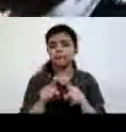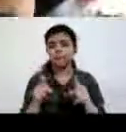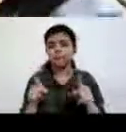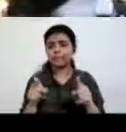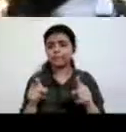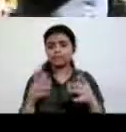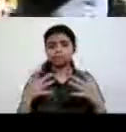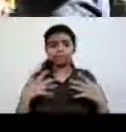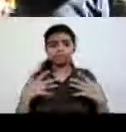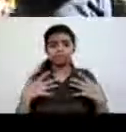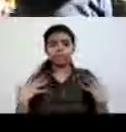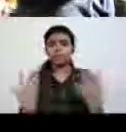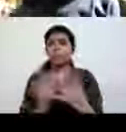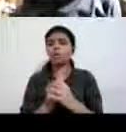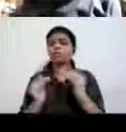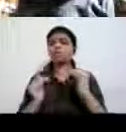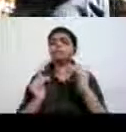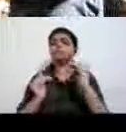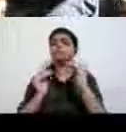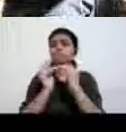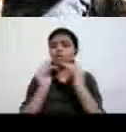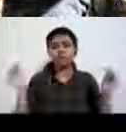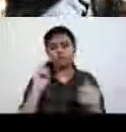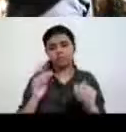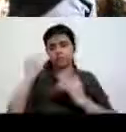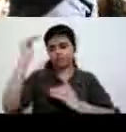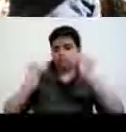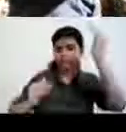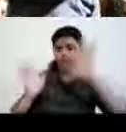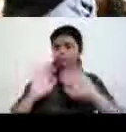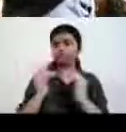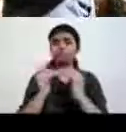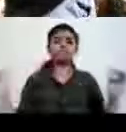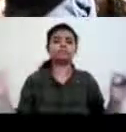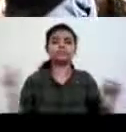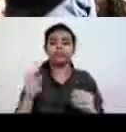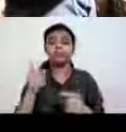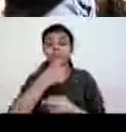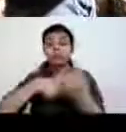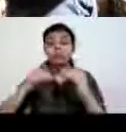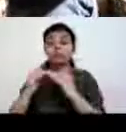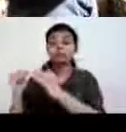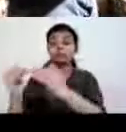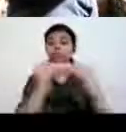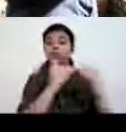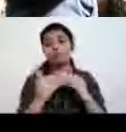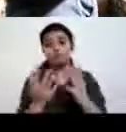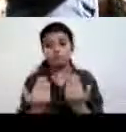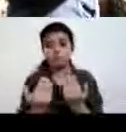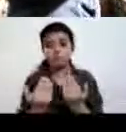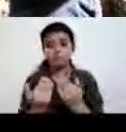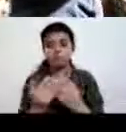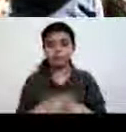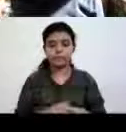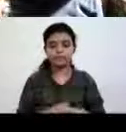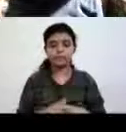we are all getting equal or becoming equal, and we all can ideate together in a democratic way.